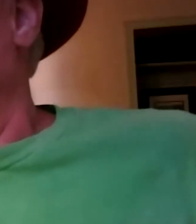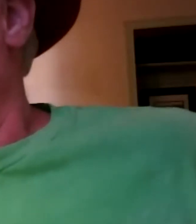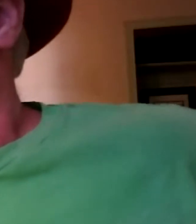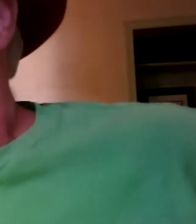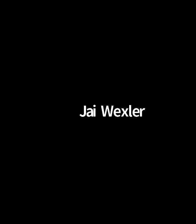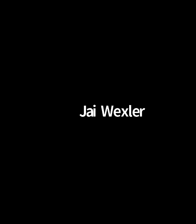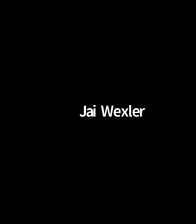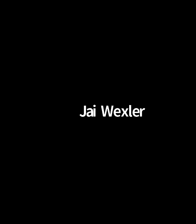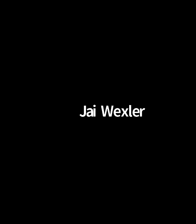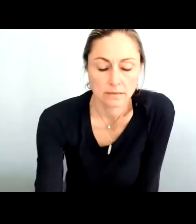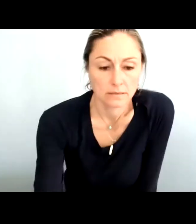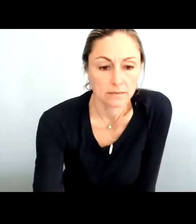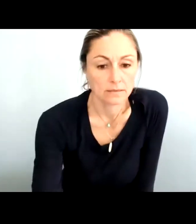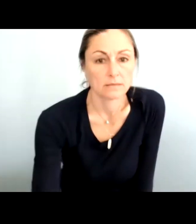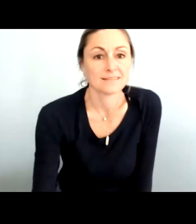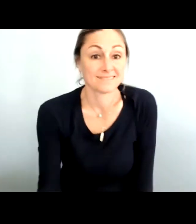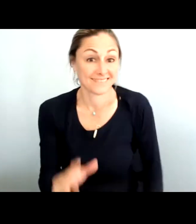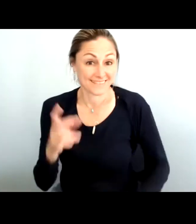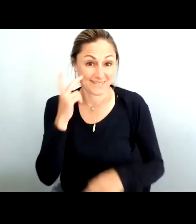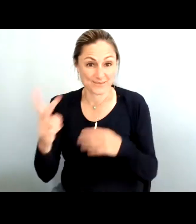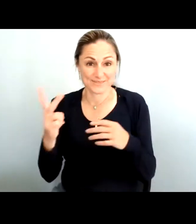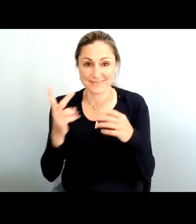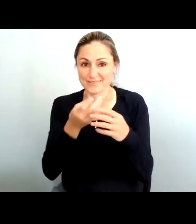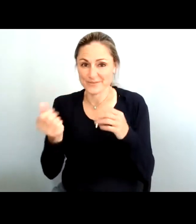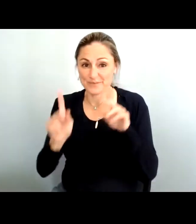There you go. Did we get a few people in there?